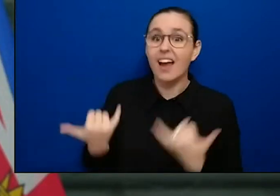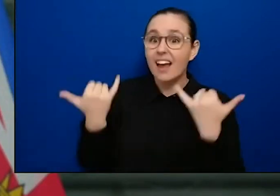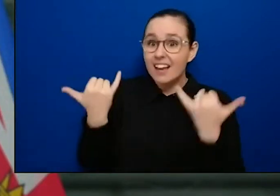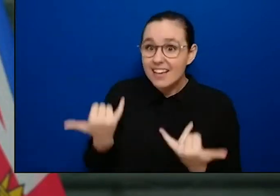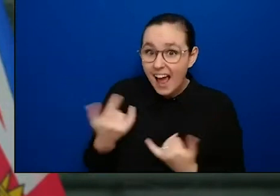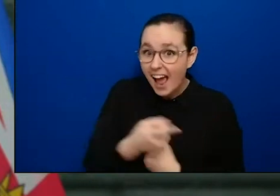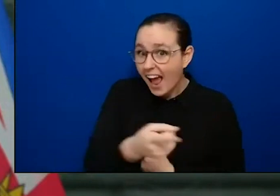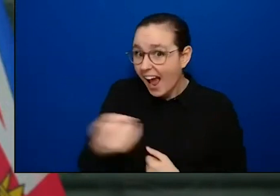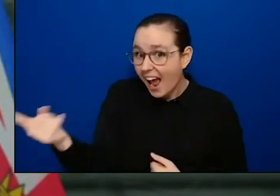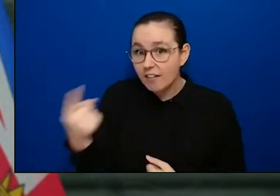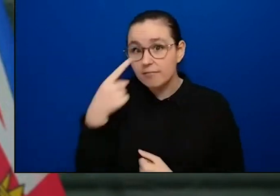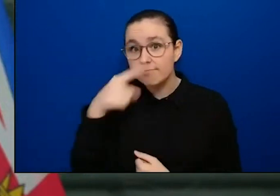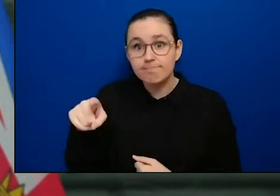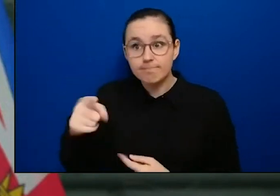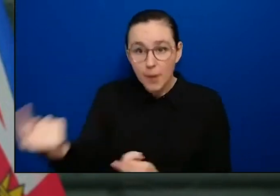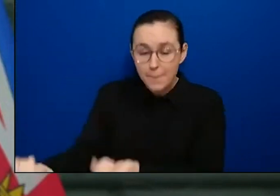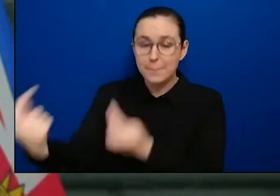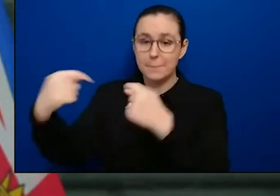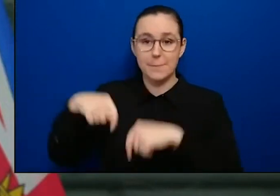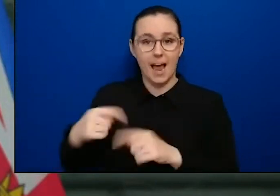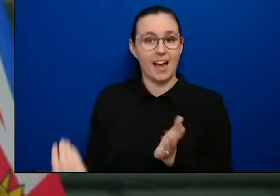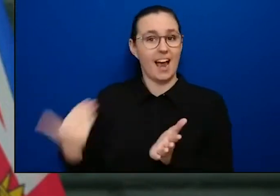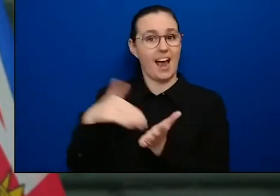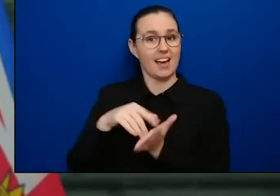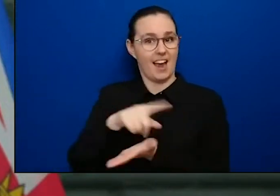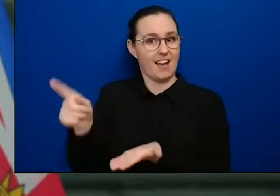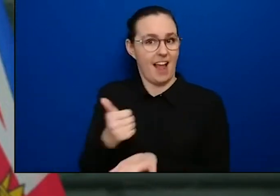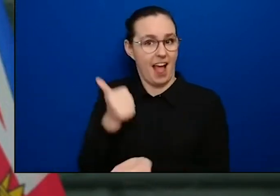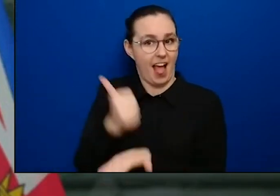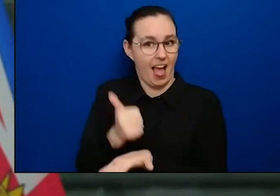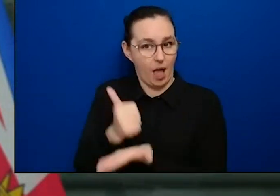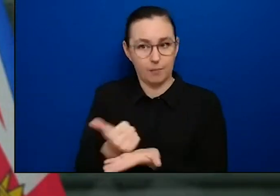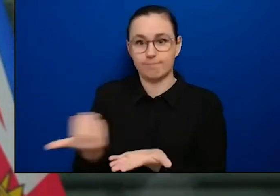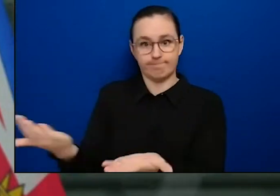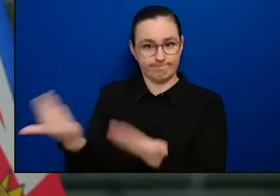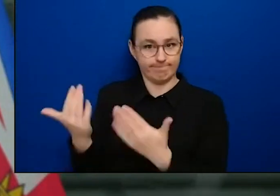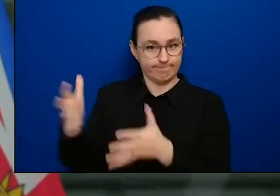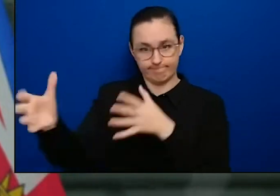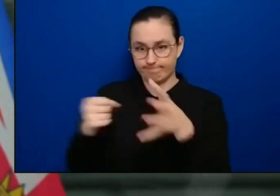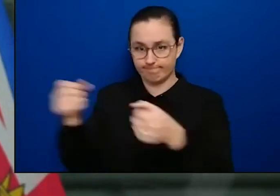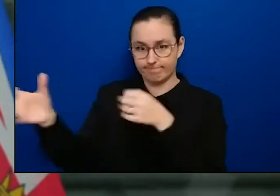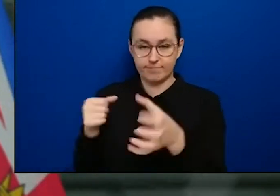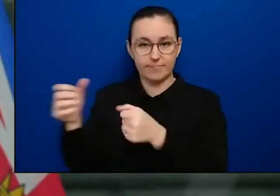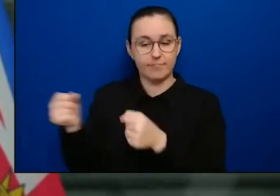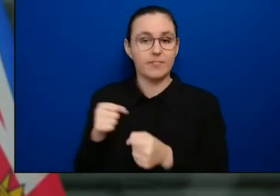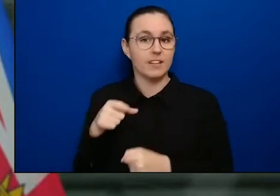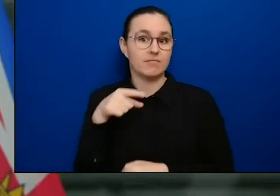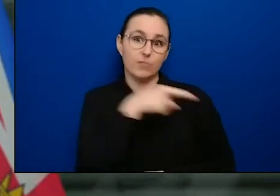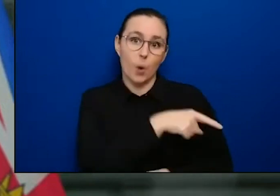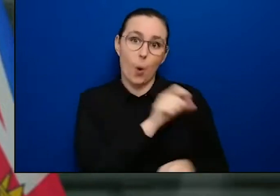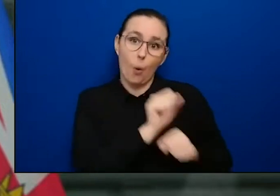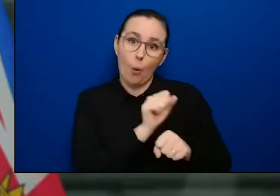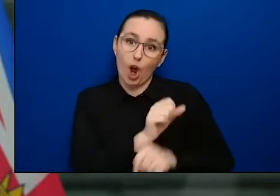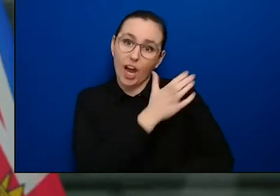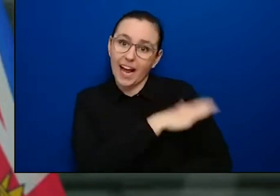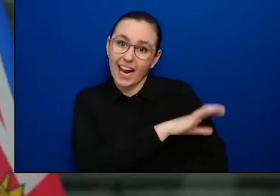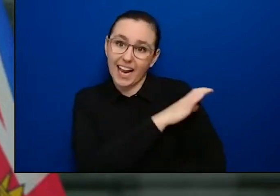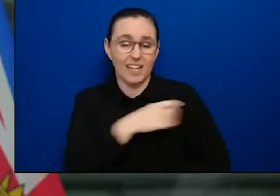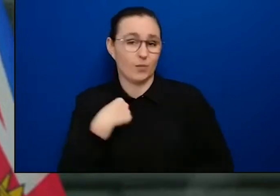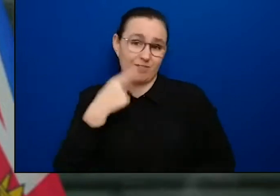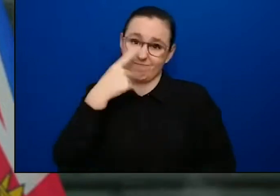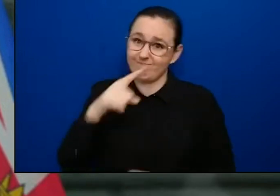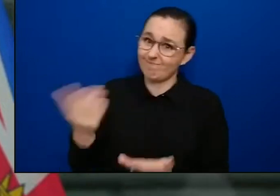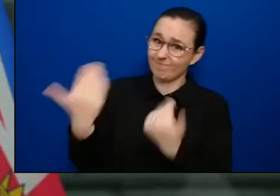the province. We've been stretched, as you know, in our healthcare system, and we could really use the support of immunizers. So